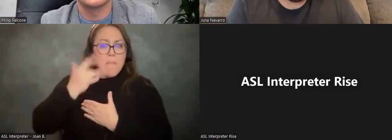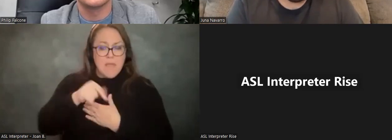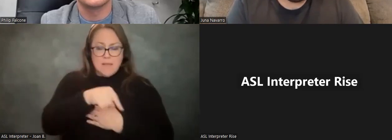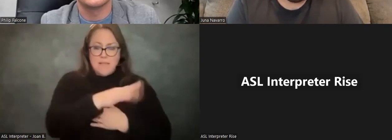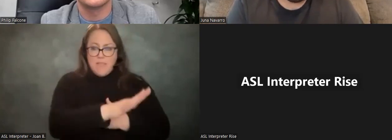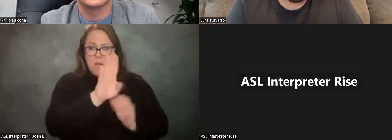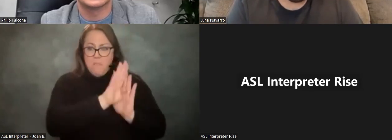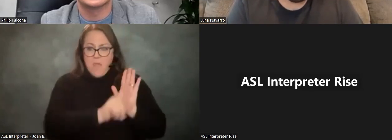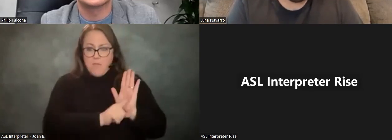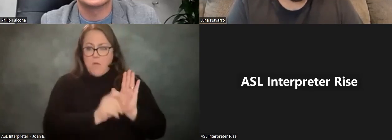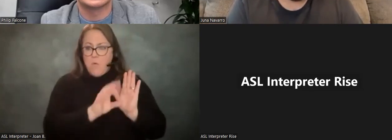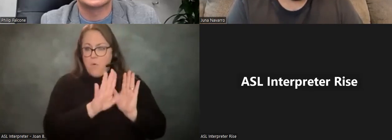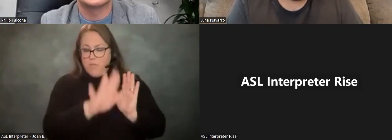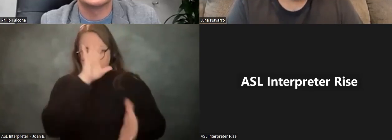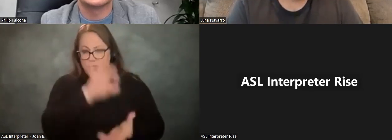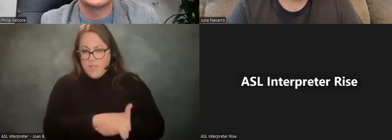or beliefs.